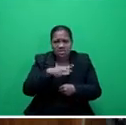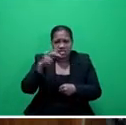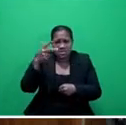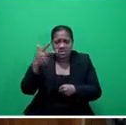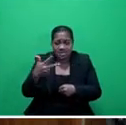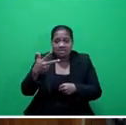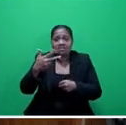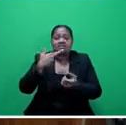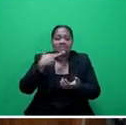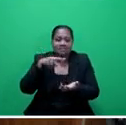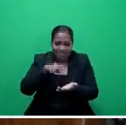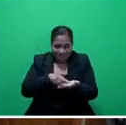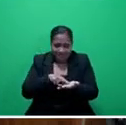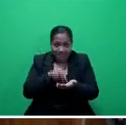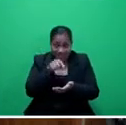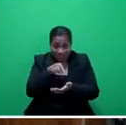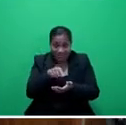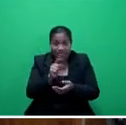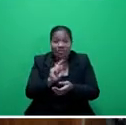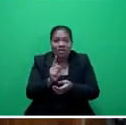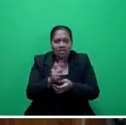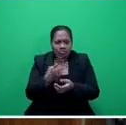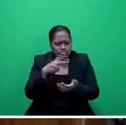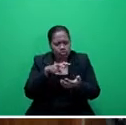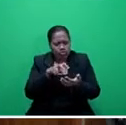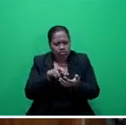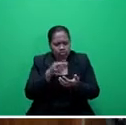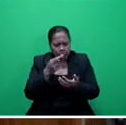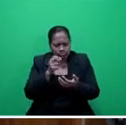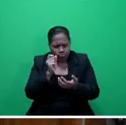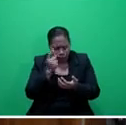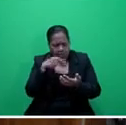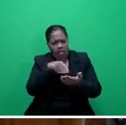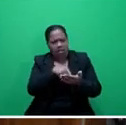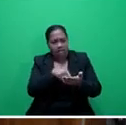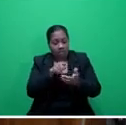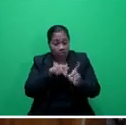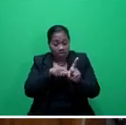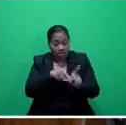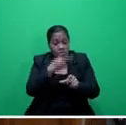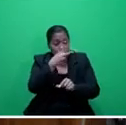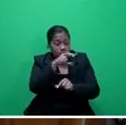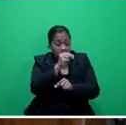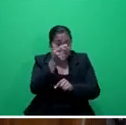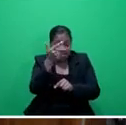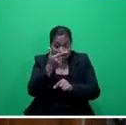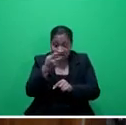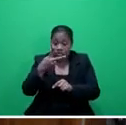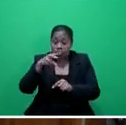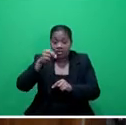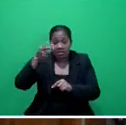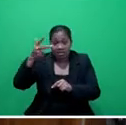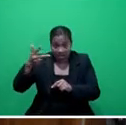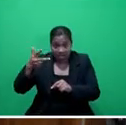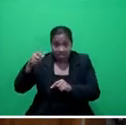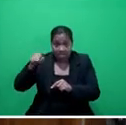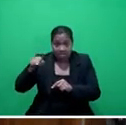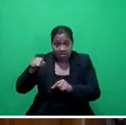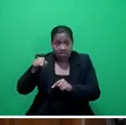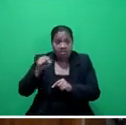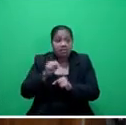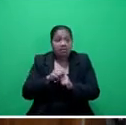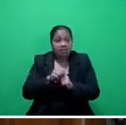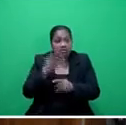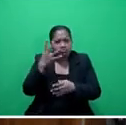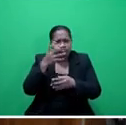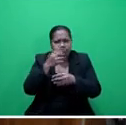the committee is scrutinizing the whole of government audit report for the years 2017 and 2018, which contains